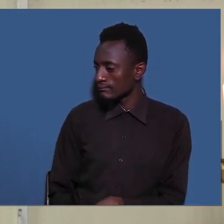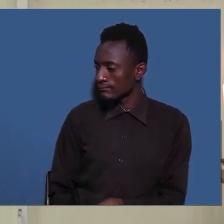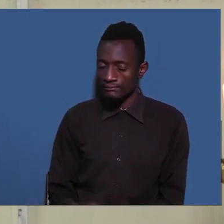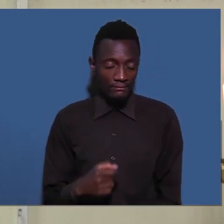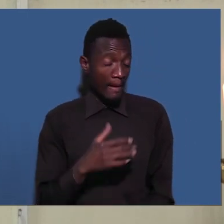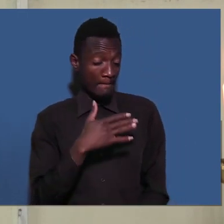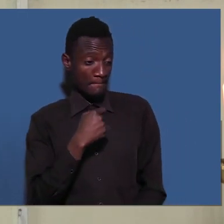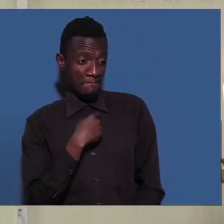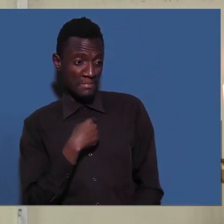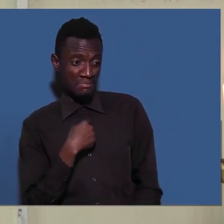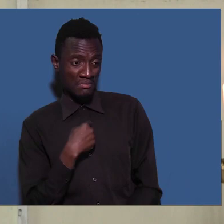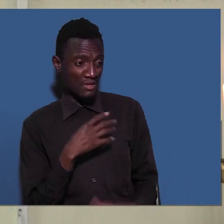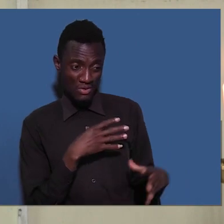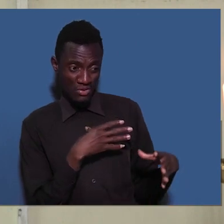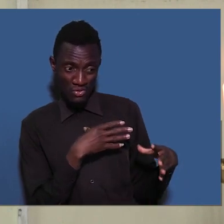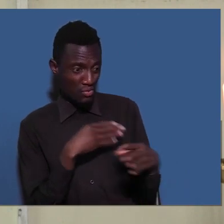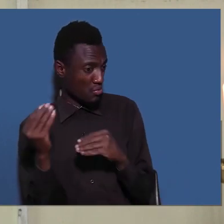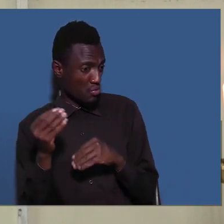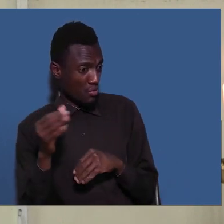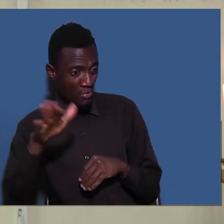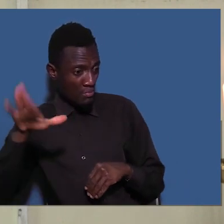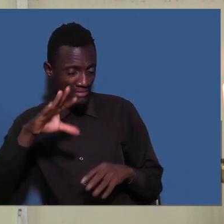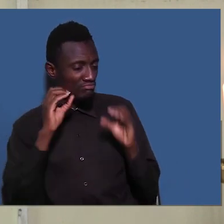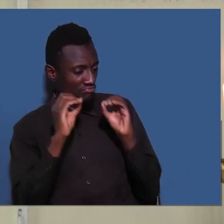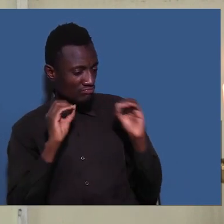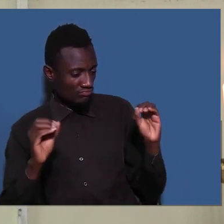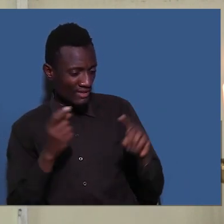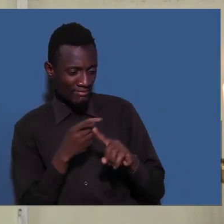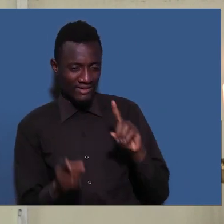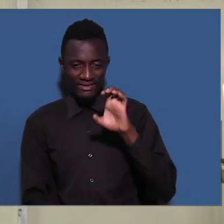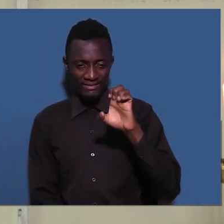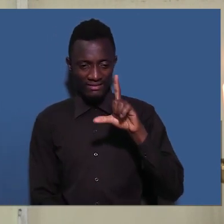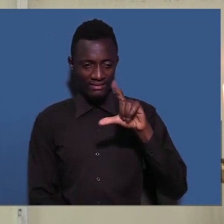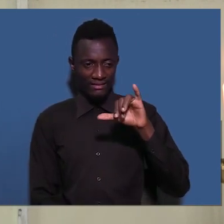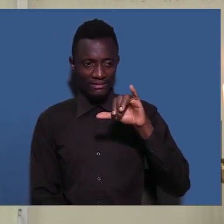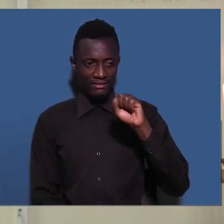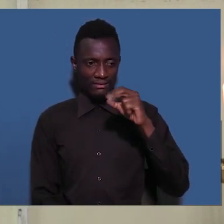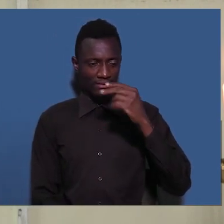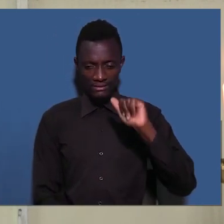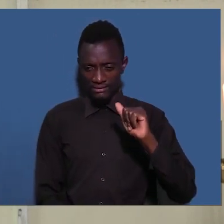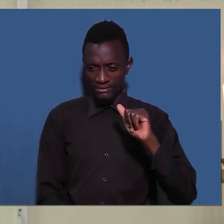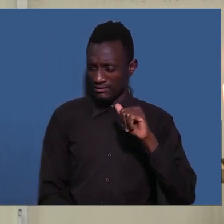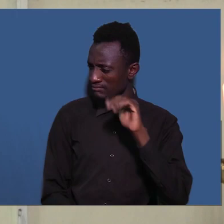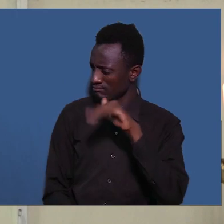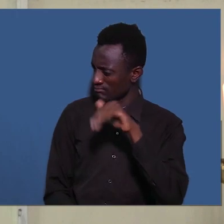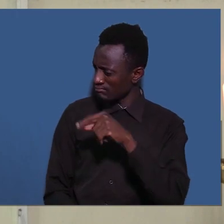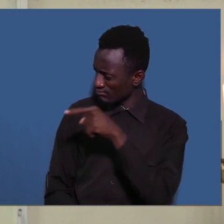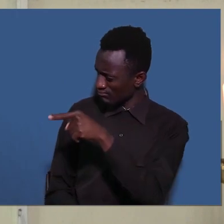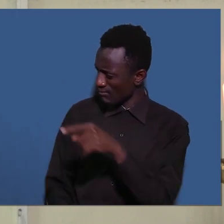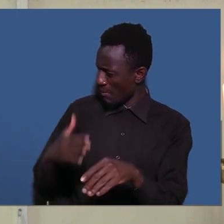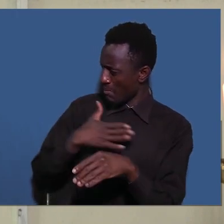anywhere, Gehazi answered. But Elisha said to him, was not my spirit with